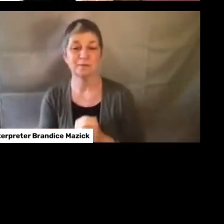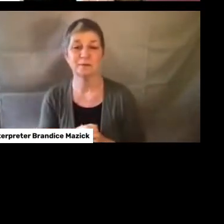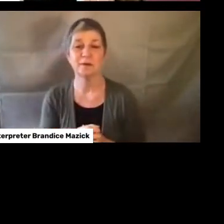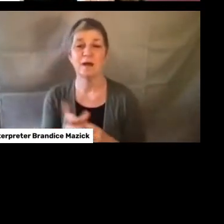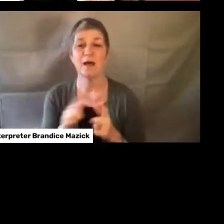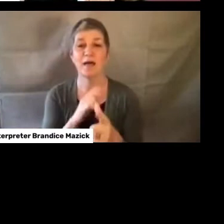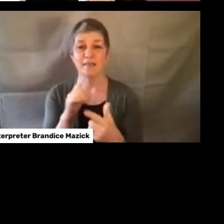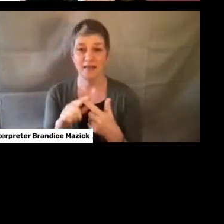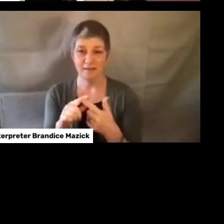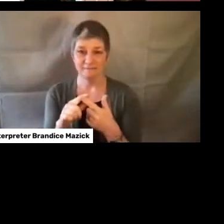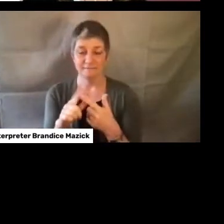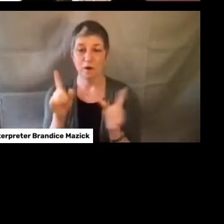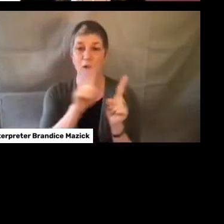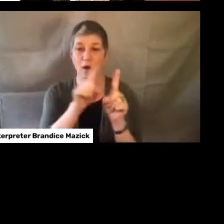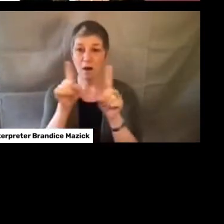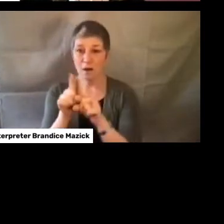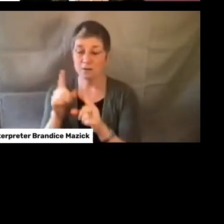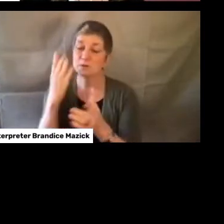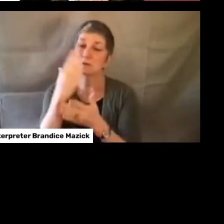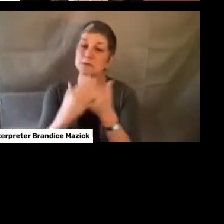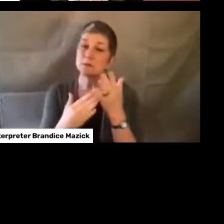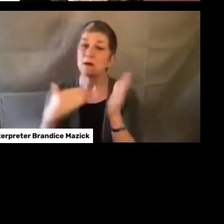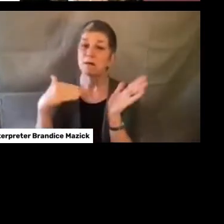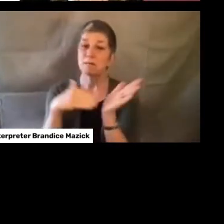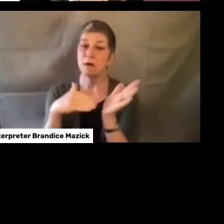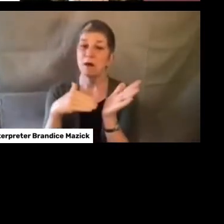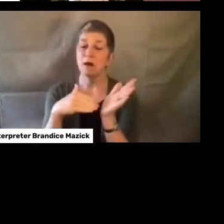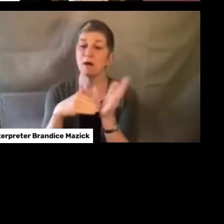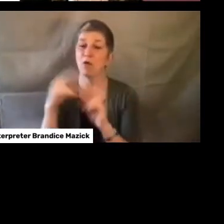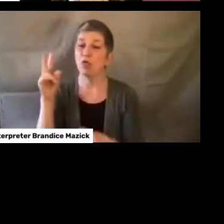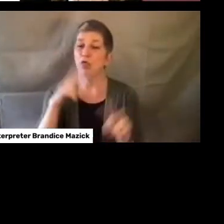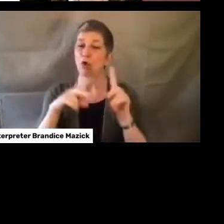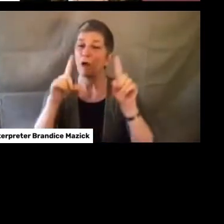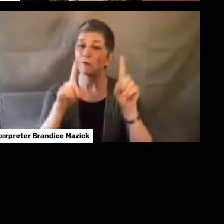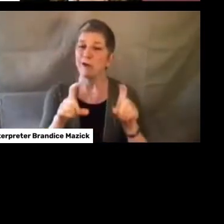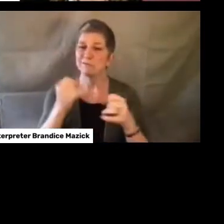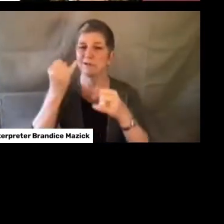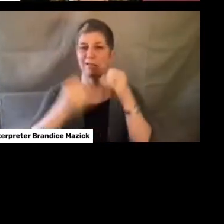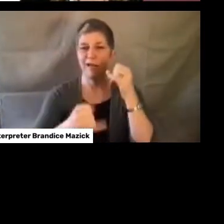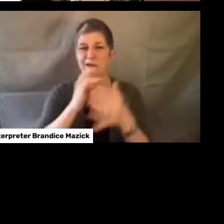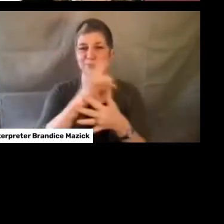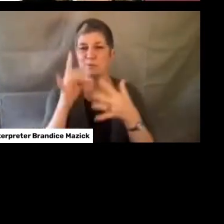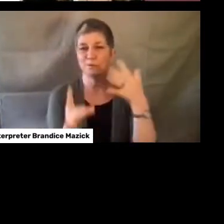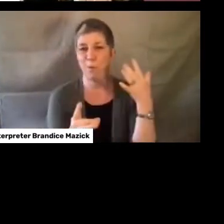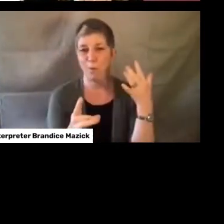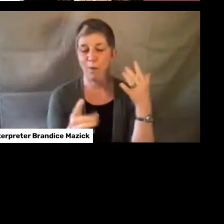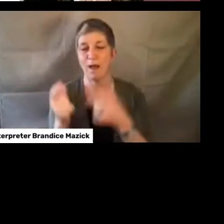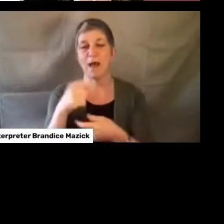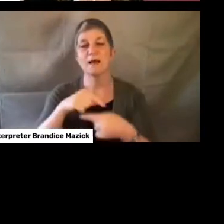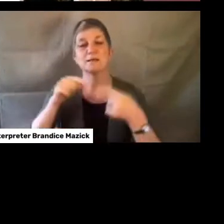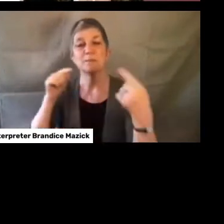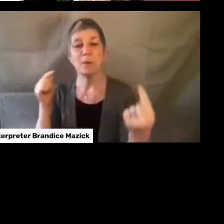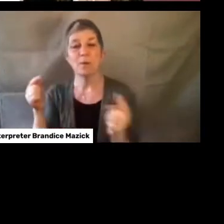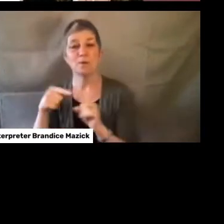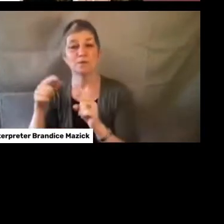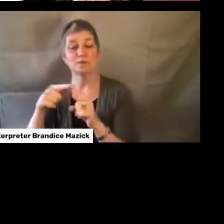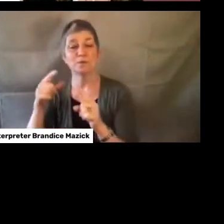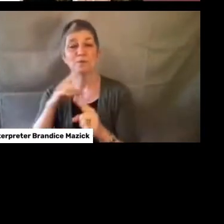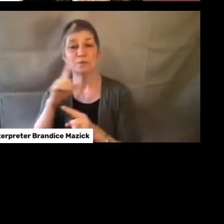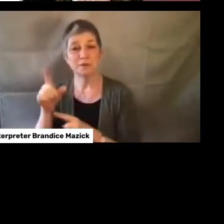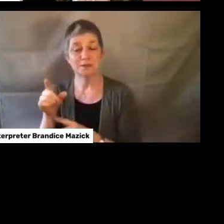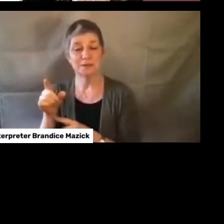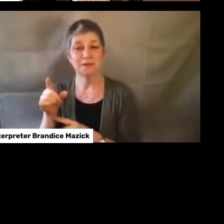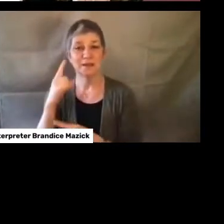And then also some doctors look at trials as a last resort as opposed to sort of getting